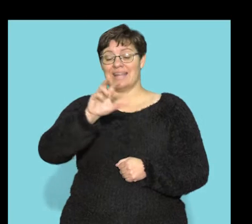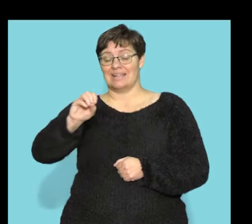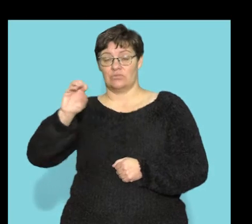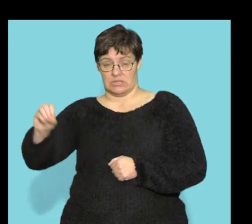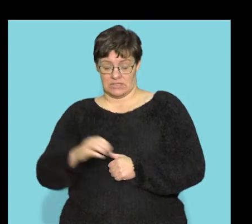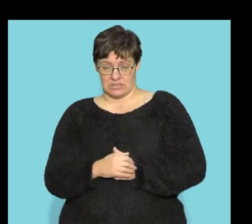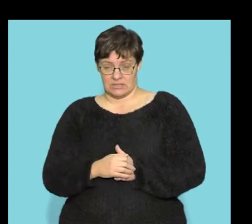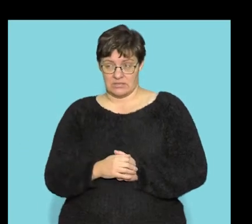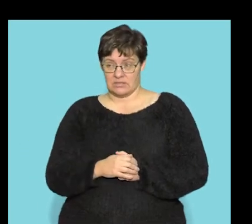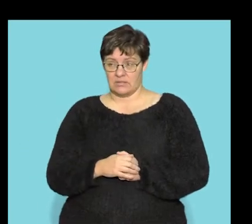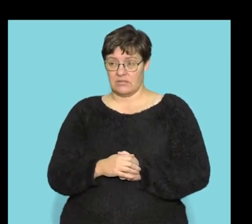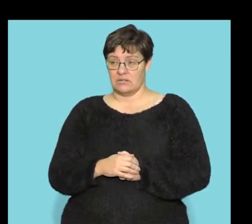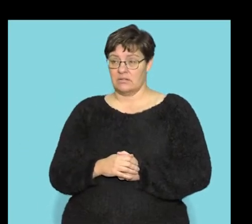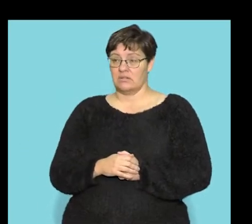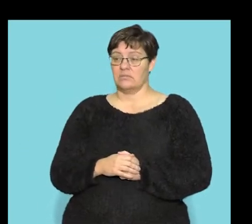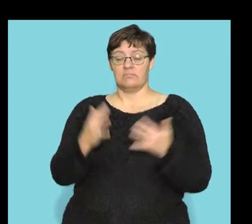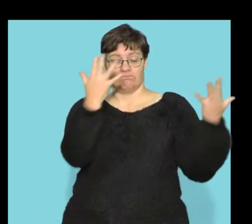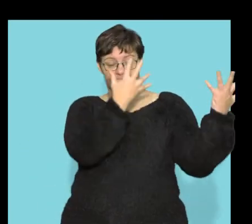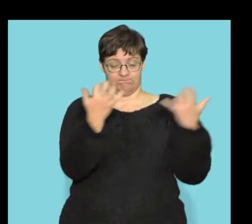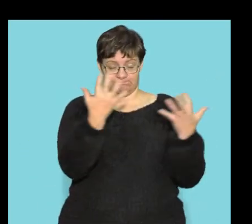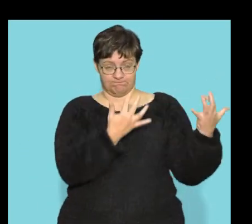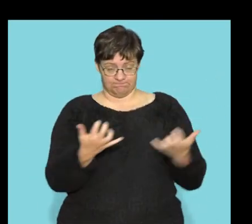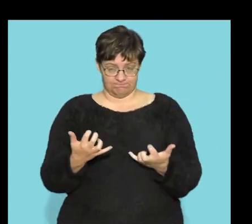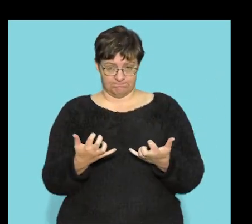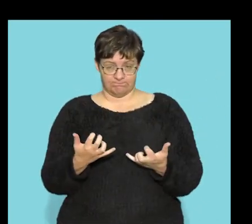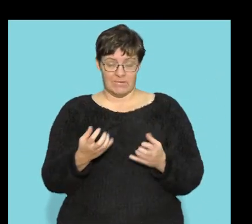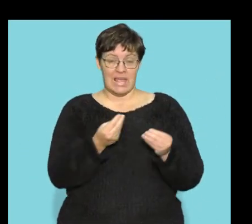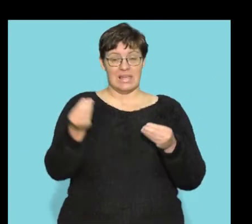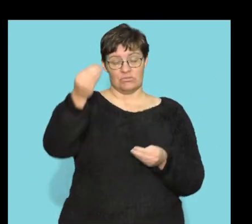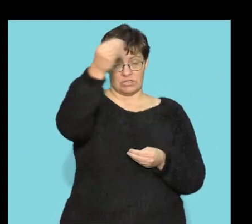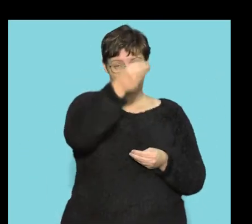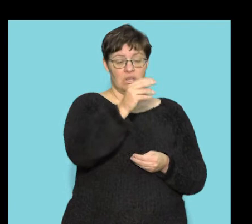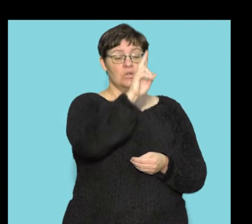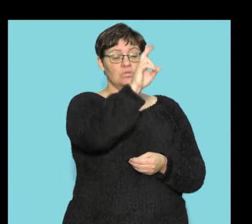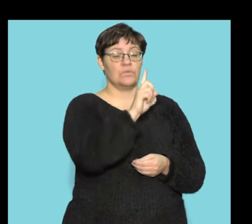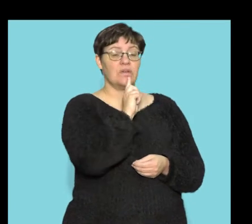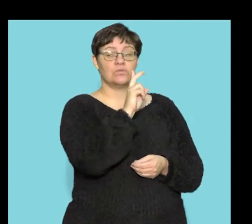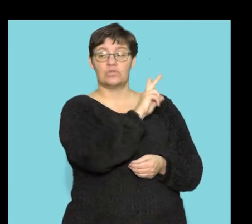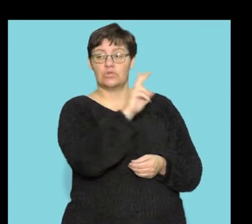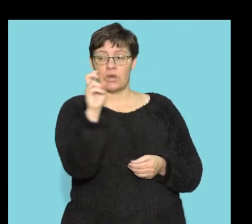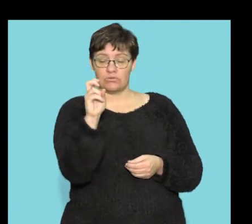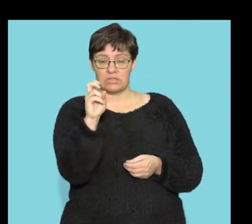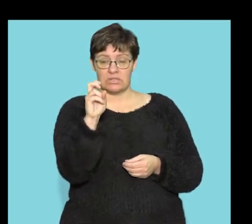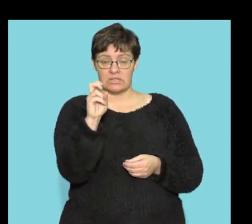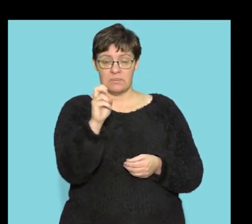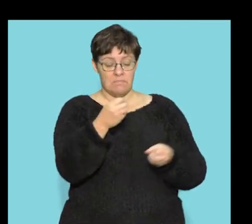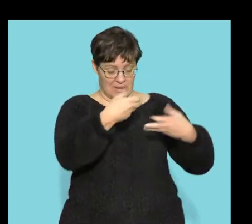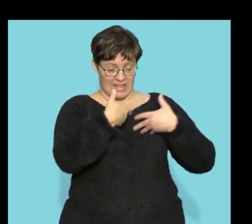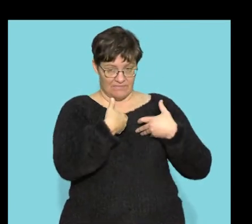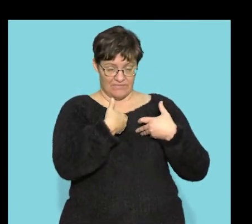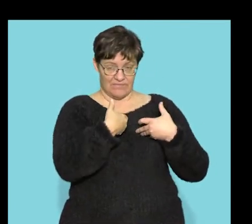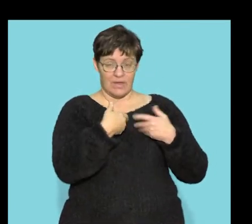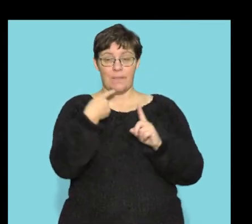So that was my calculation of my interest. The 2,200 was the figure given to me,